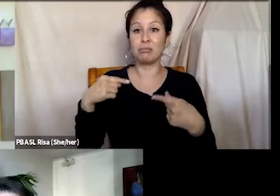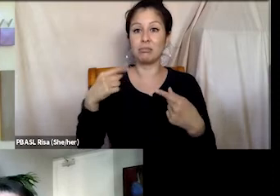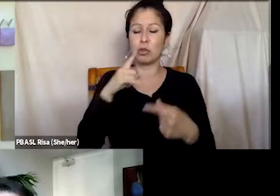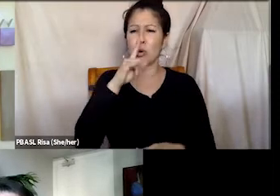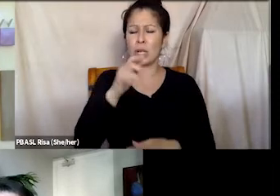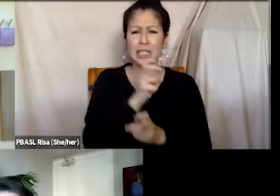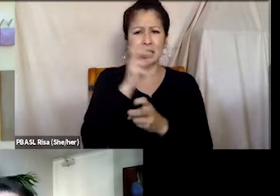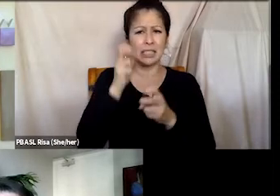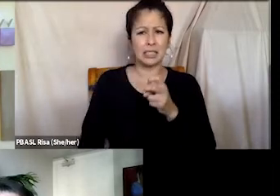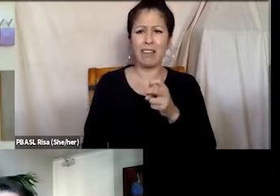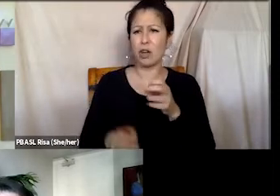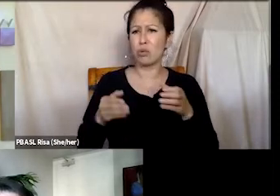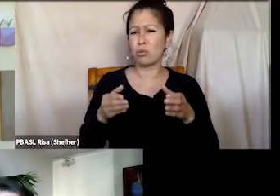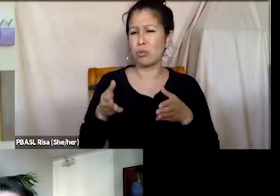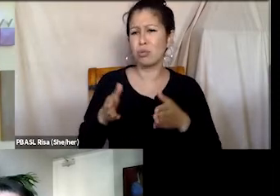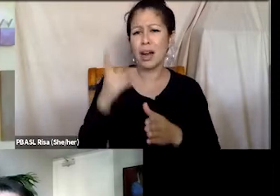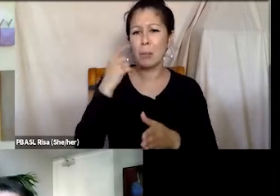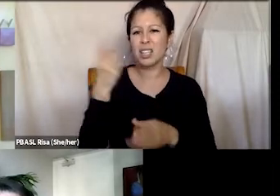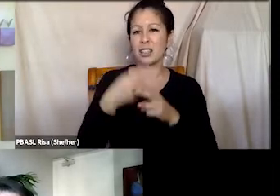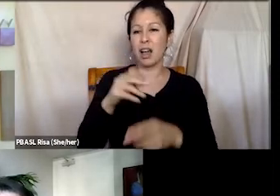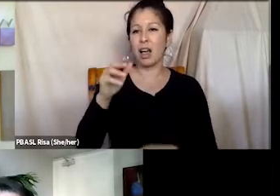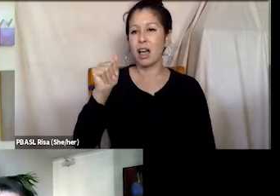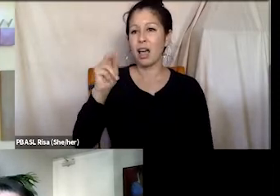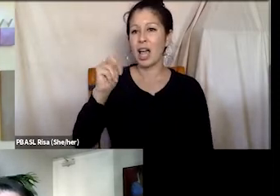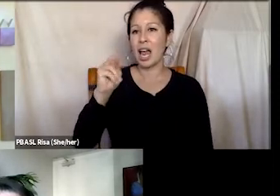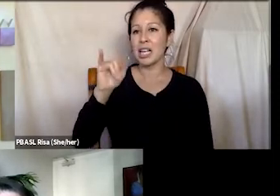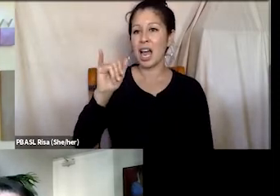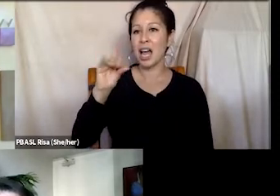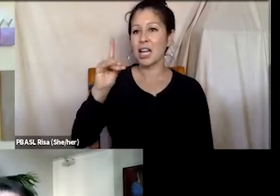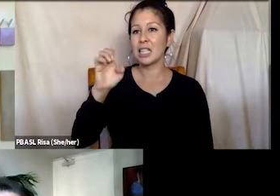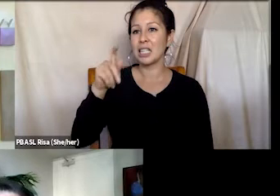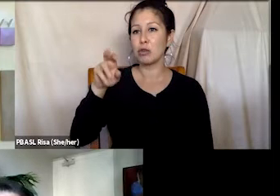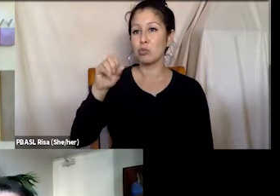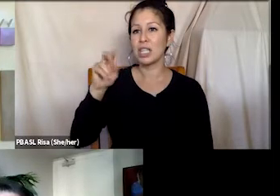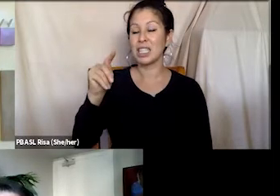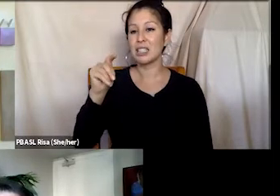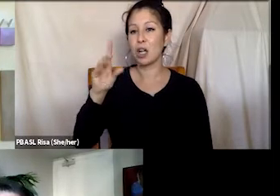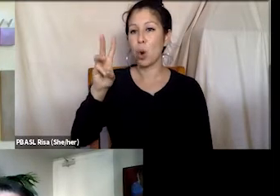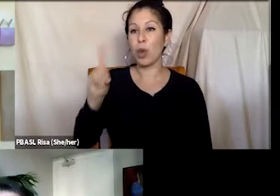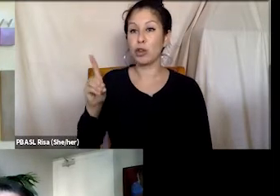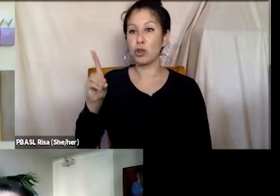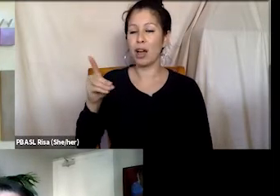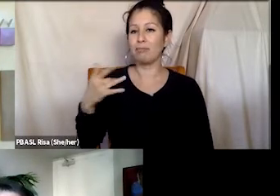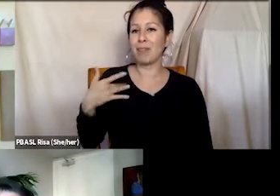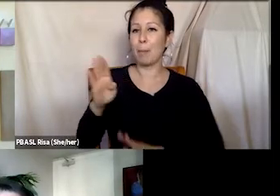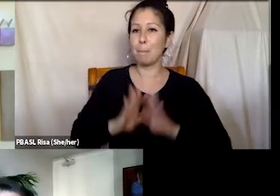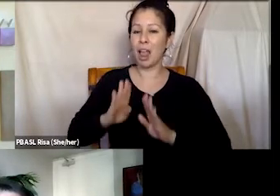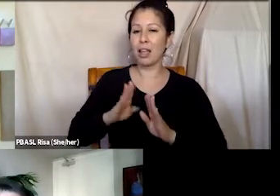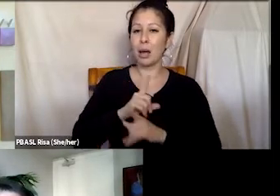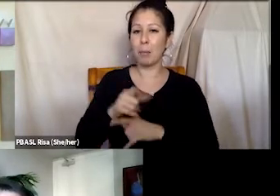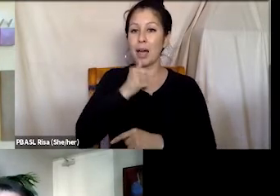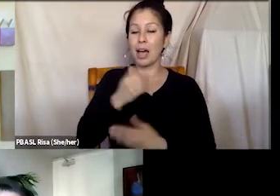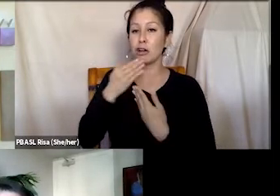really difficult road because there's a thing called antidepressant withdrawal, which is biological. But I made it through with the help of my partner,